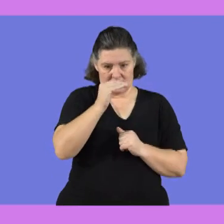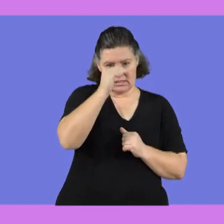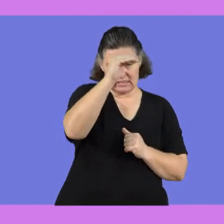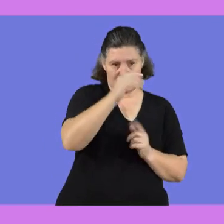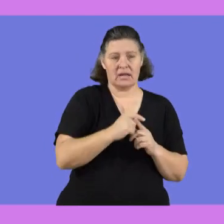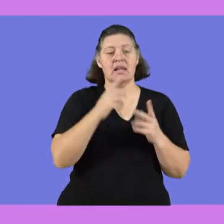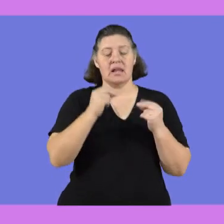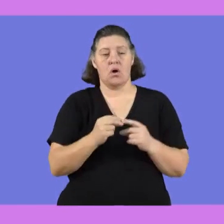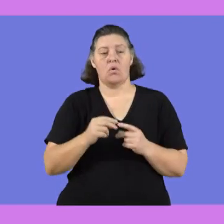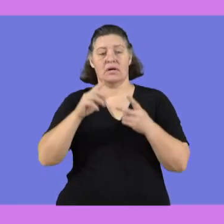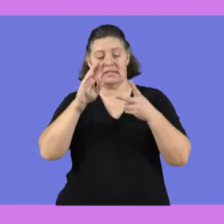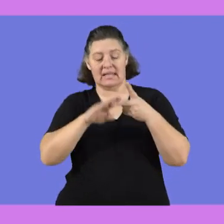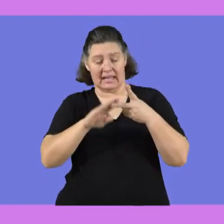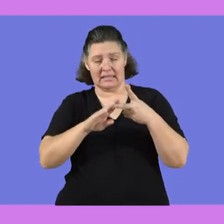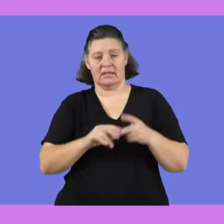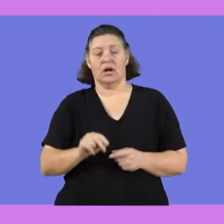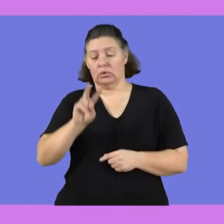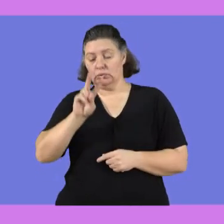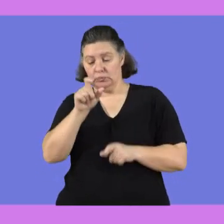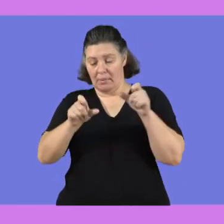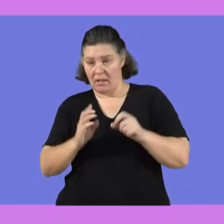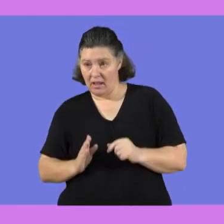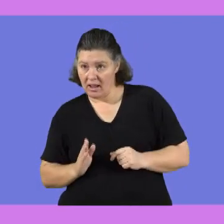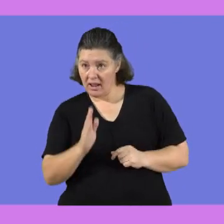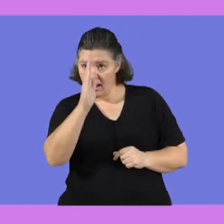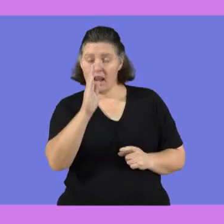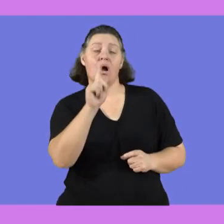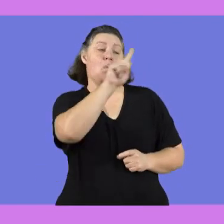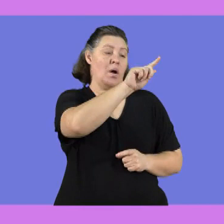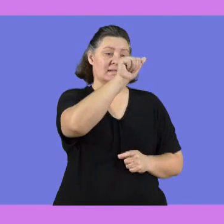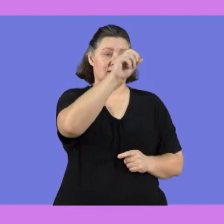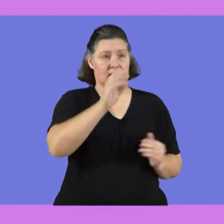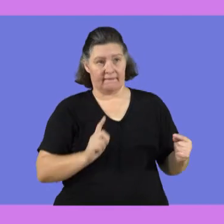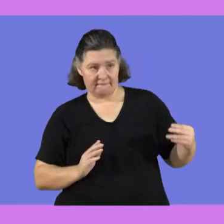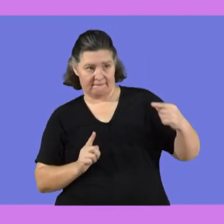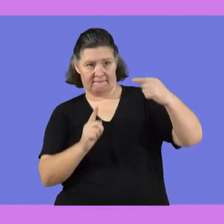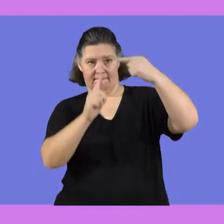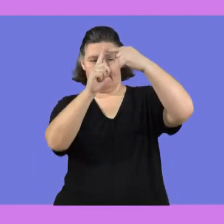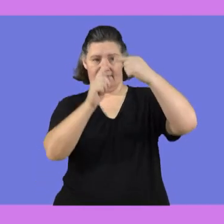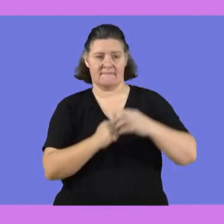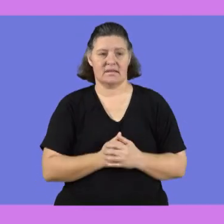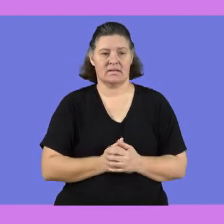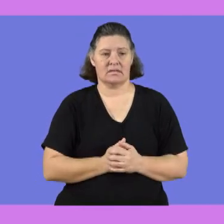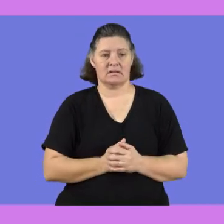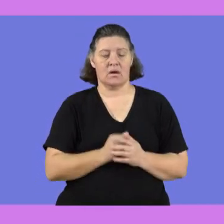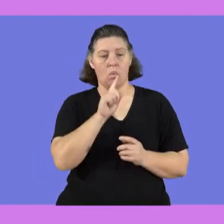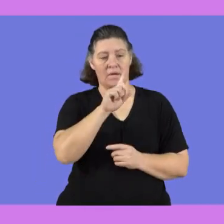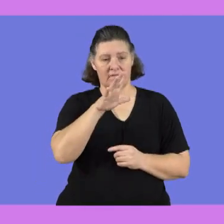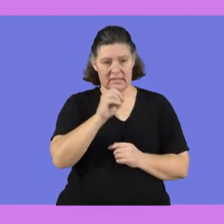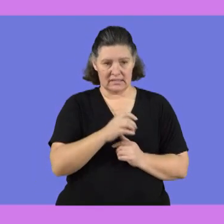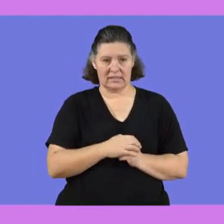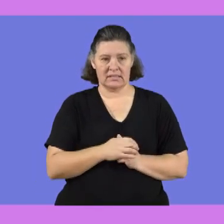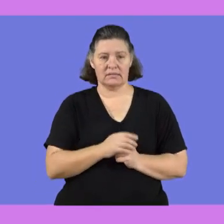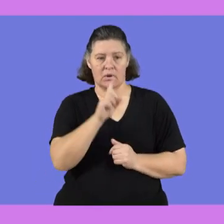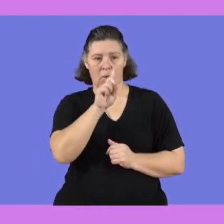80. This is the first point. The second one, for 2, we have 160. This is 2. And then we come this side.